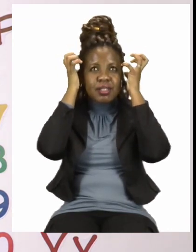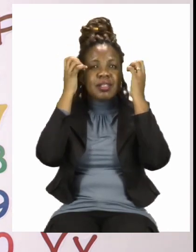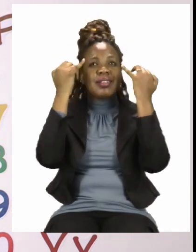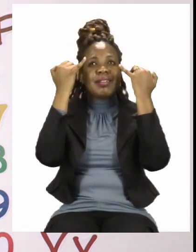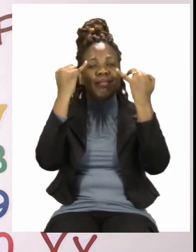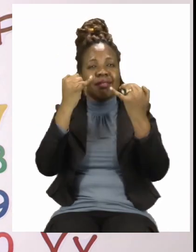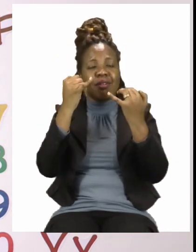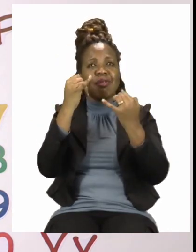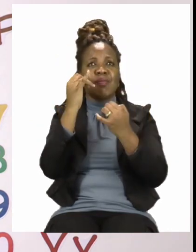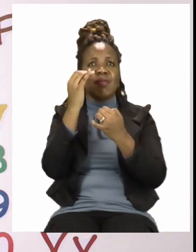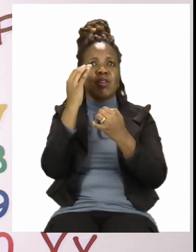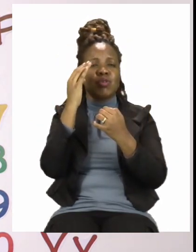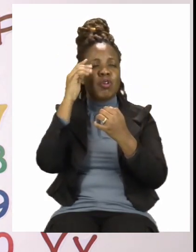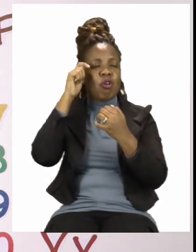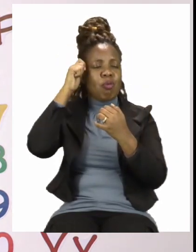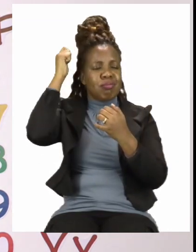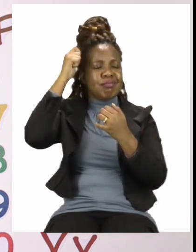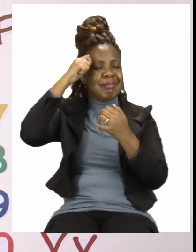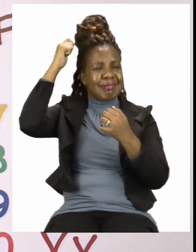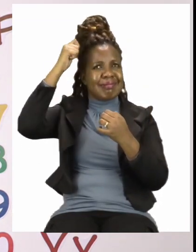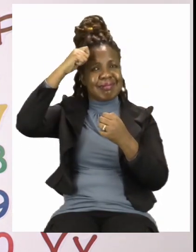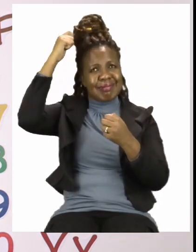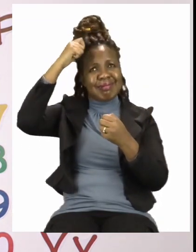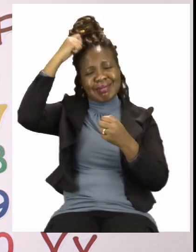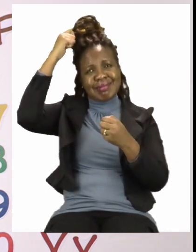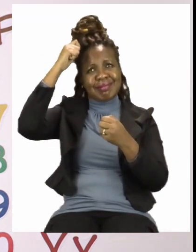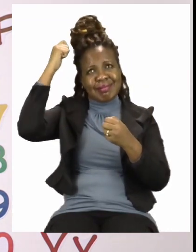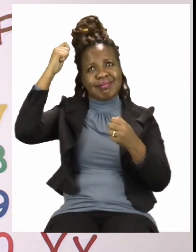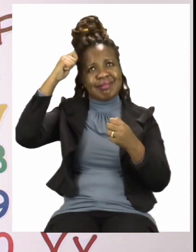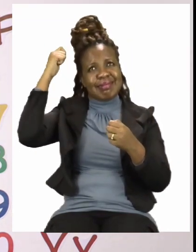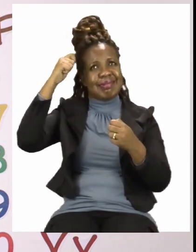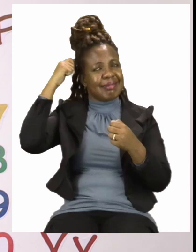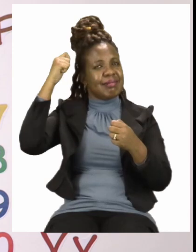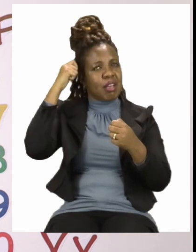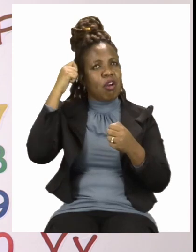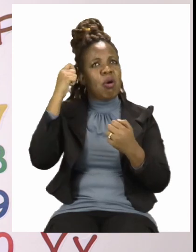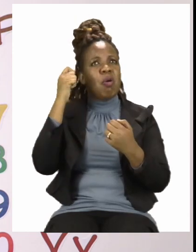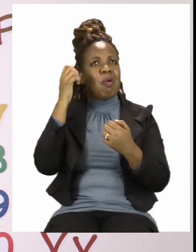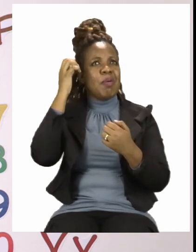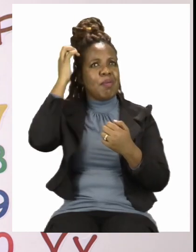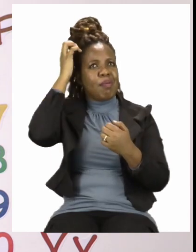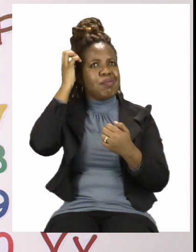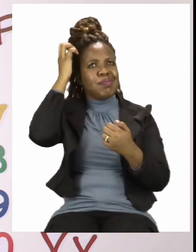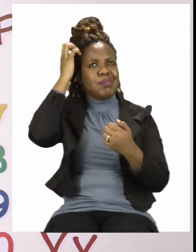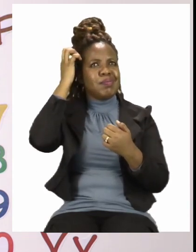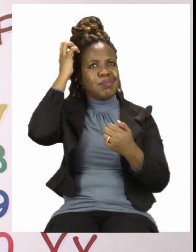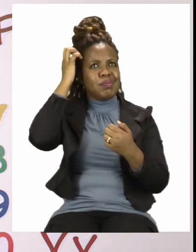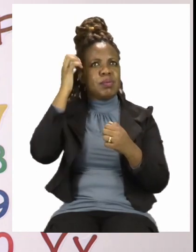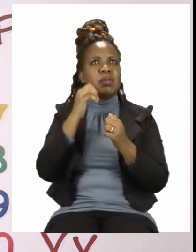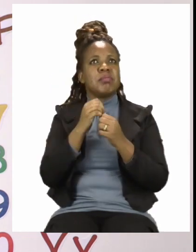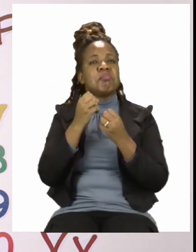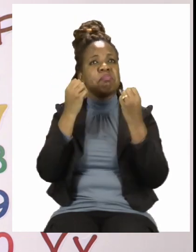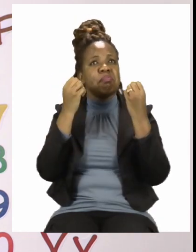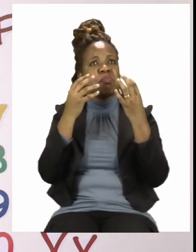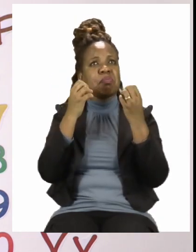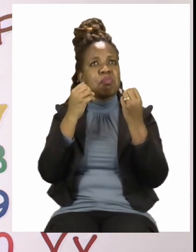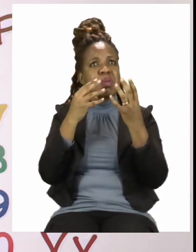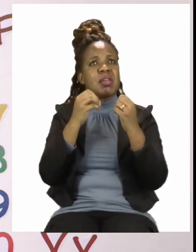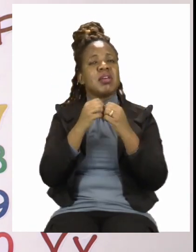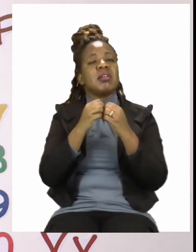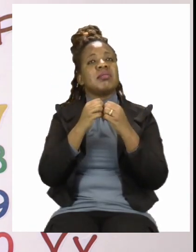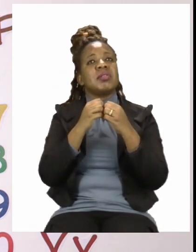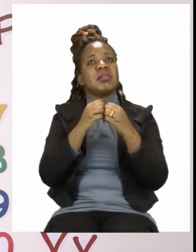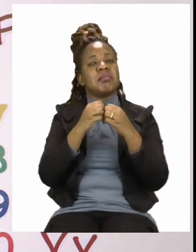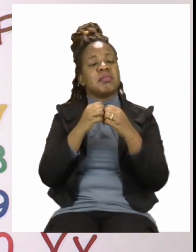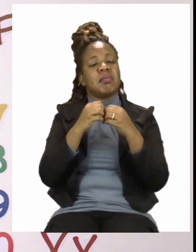brush, we use a brush as well. For most of our boys, they use a brush to brush